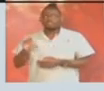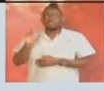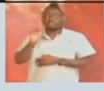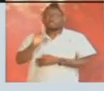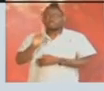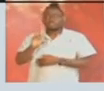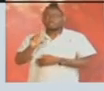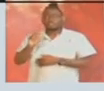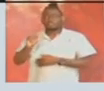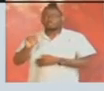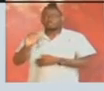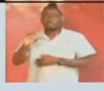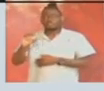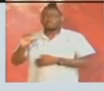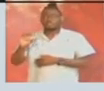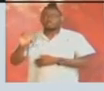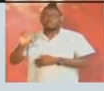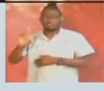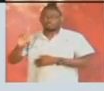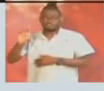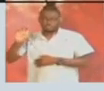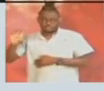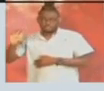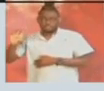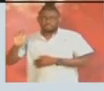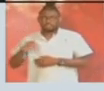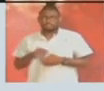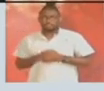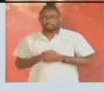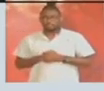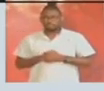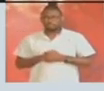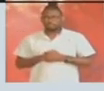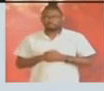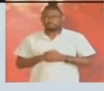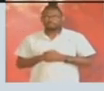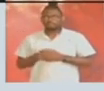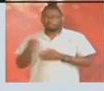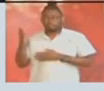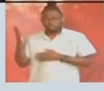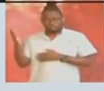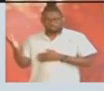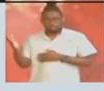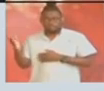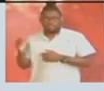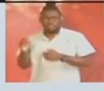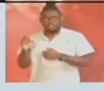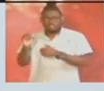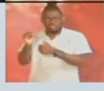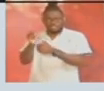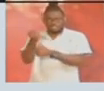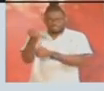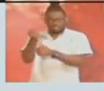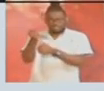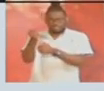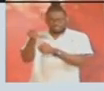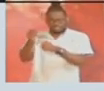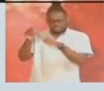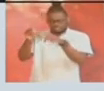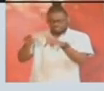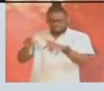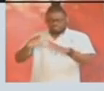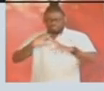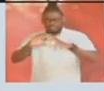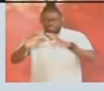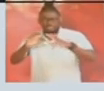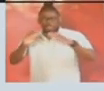Southwest Regional Health Authority. I am Al Alexander, Senior Corporate Communications Officer at the Ministry of Health,